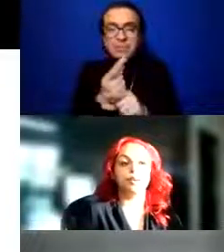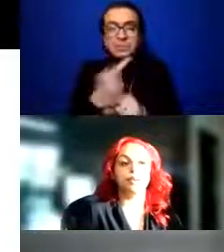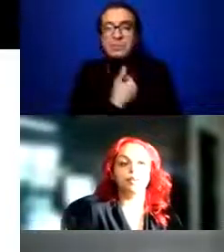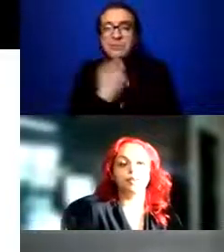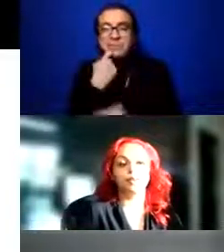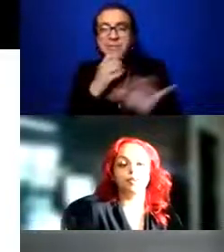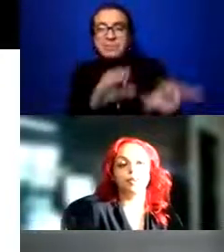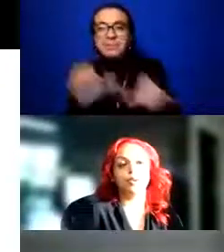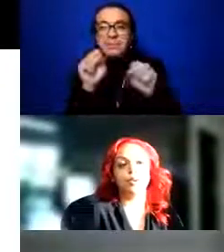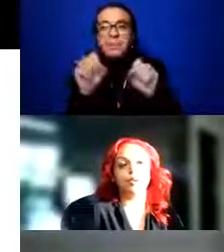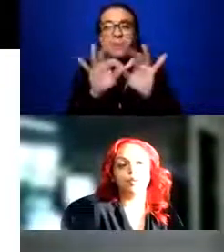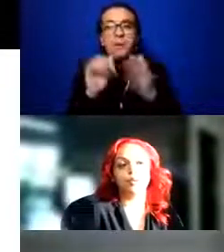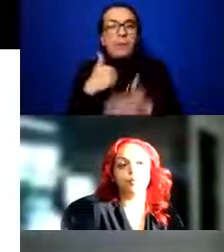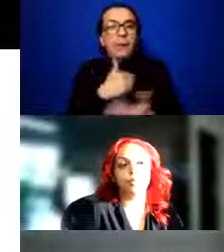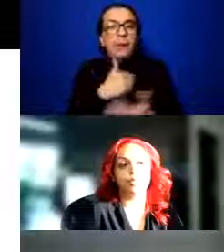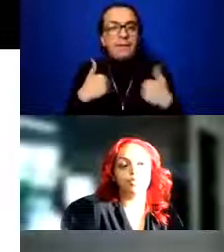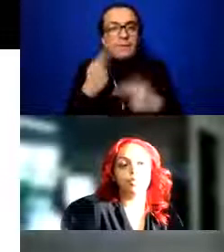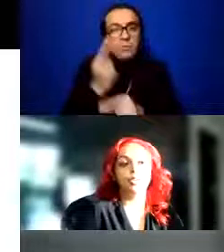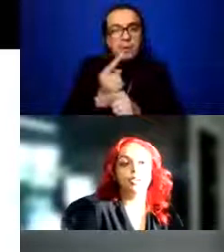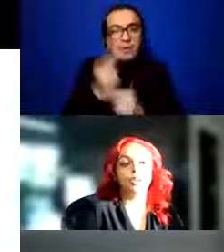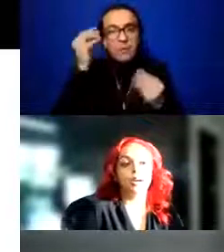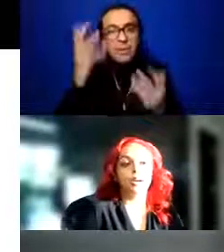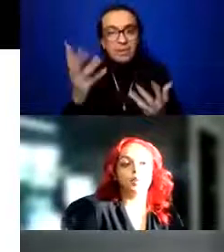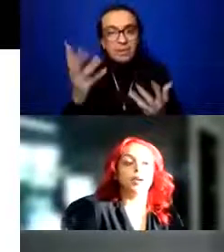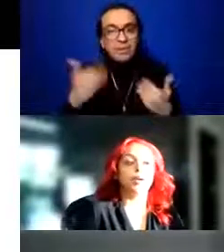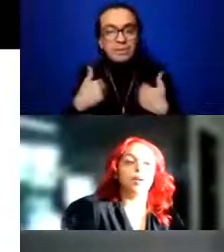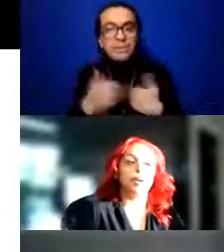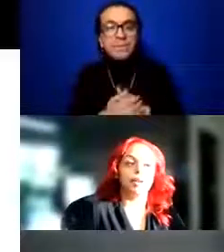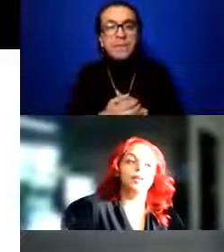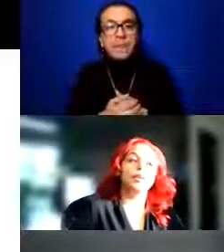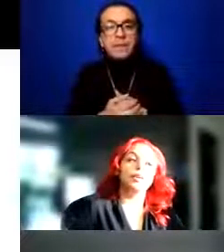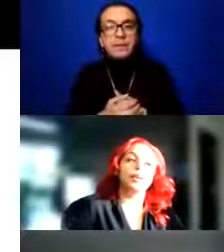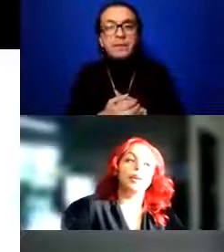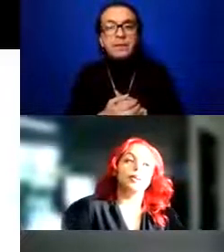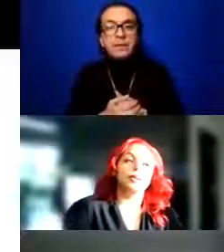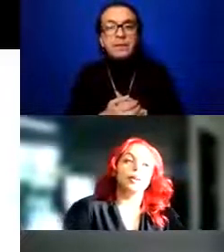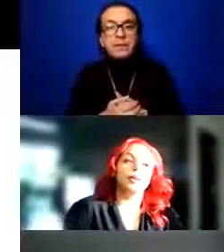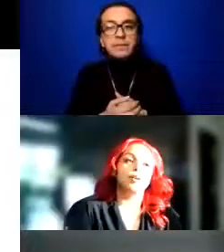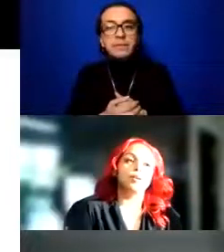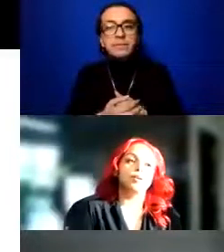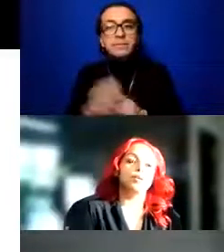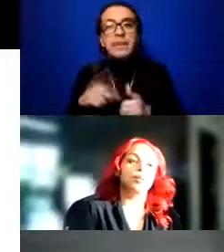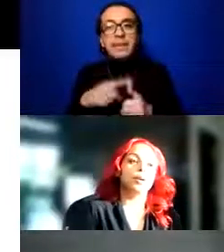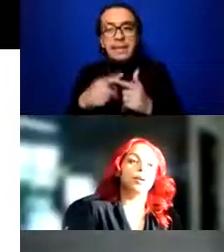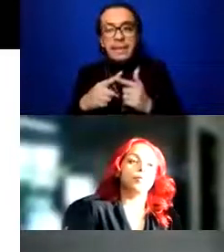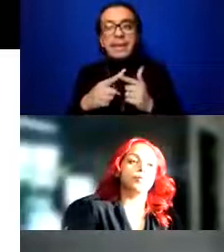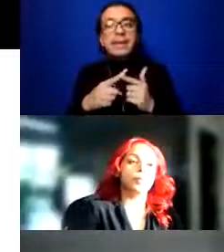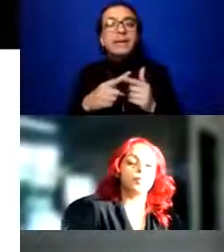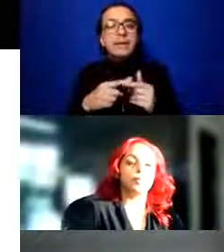we have the most current accurate information on our end. And then